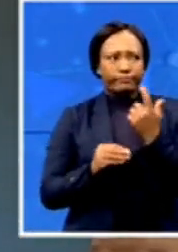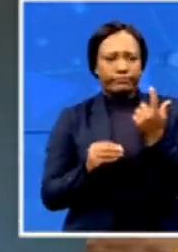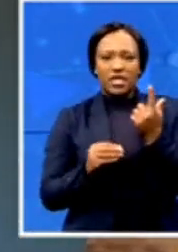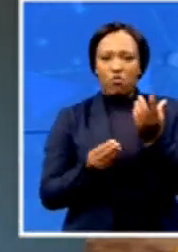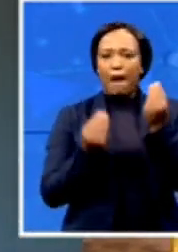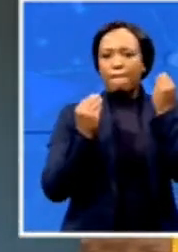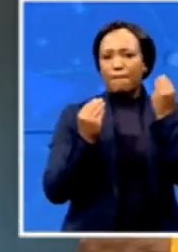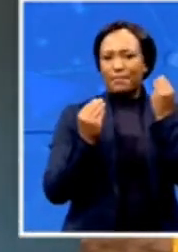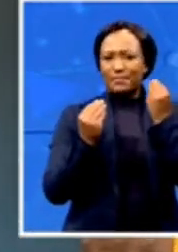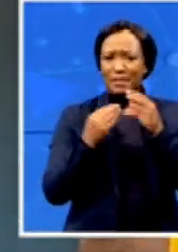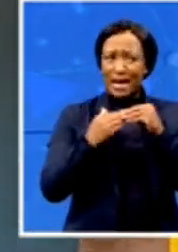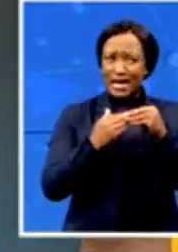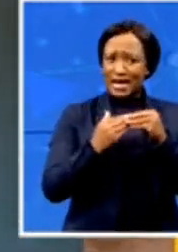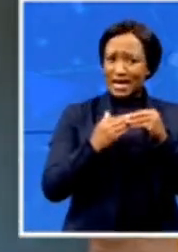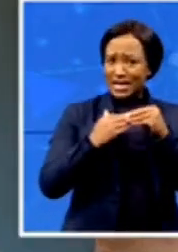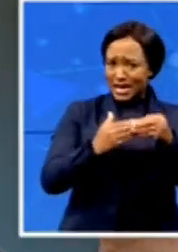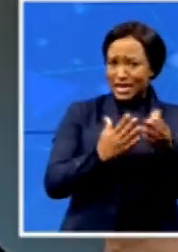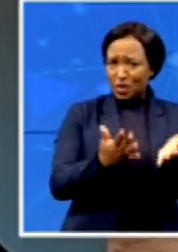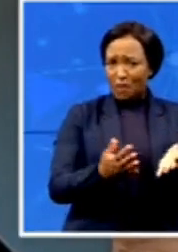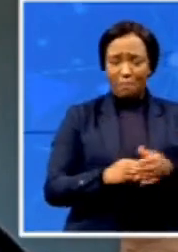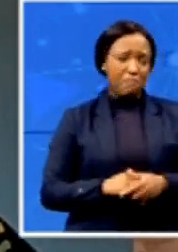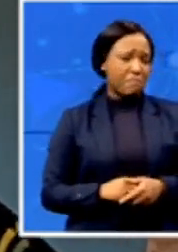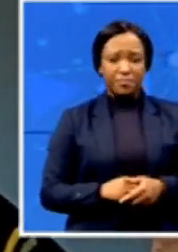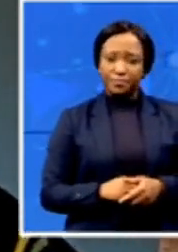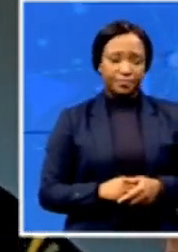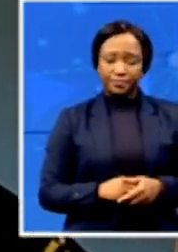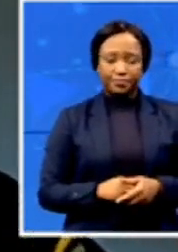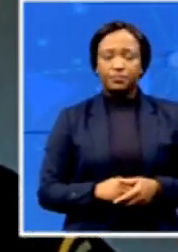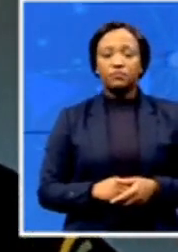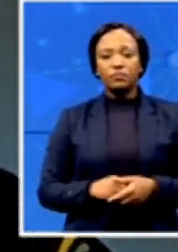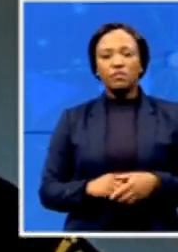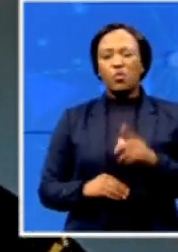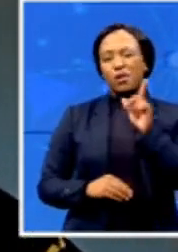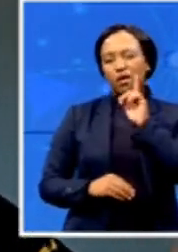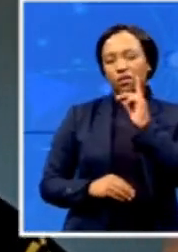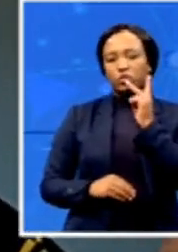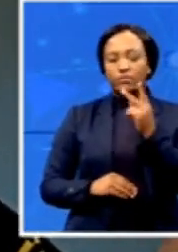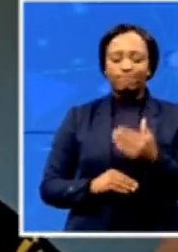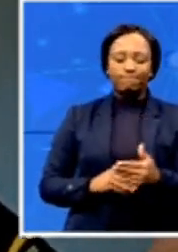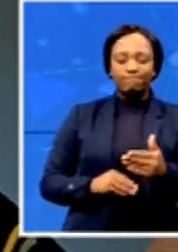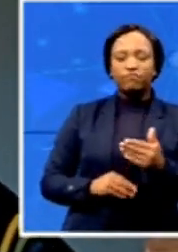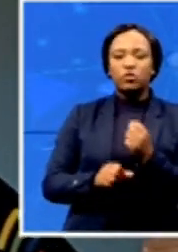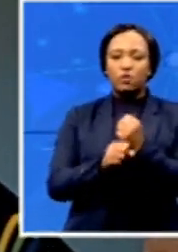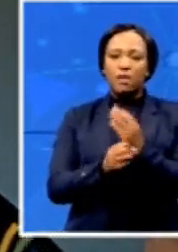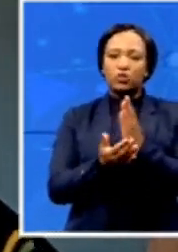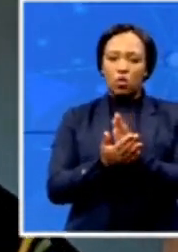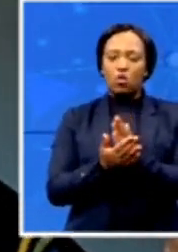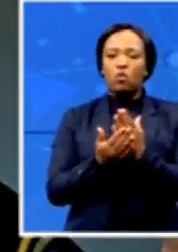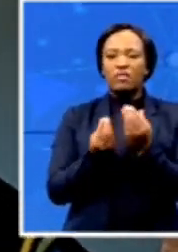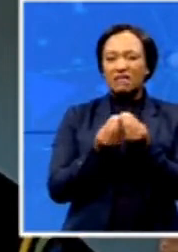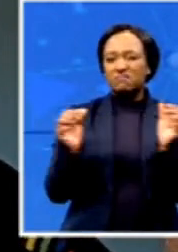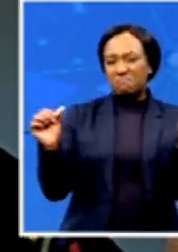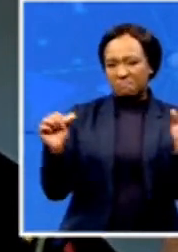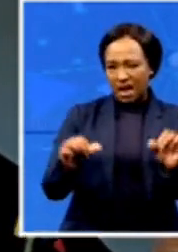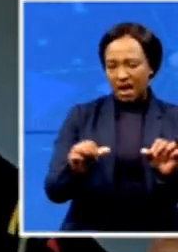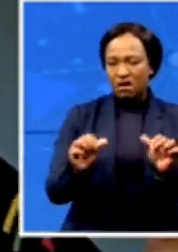So we will look actually what we can do to make sure that things are back in order, because